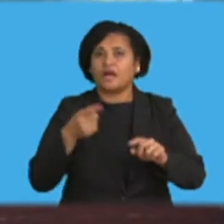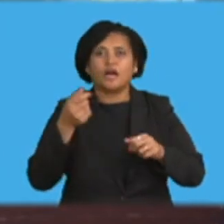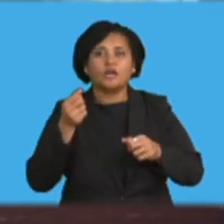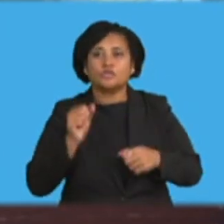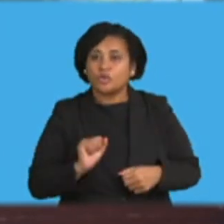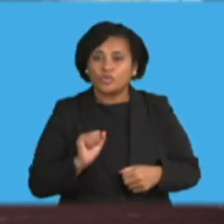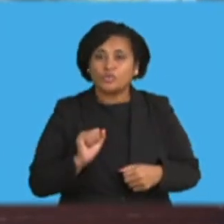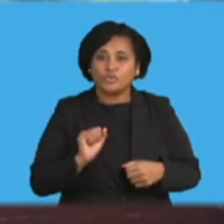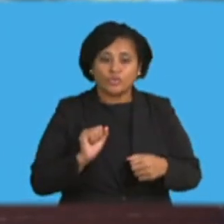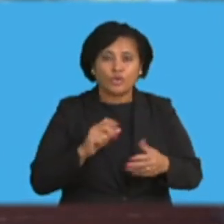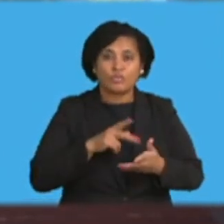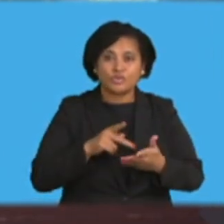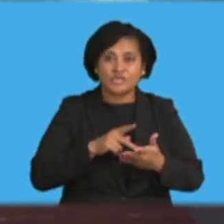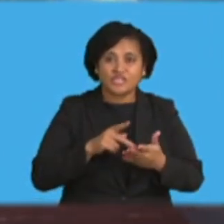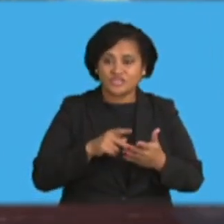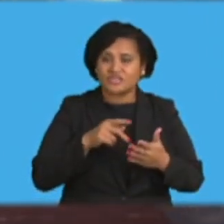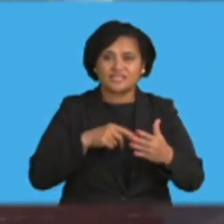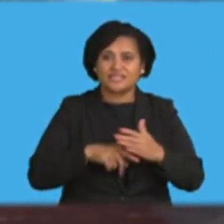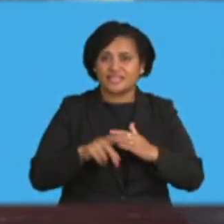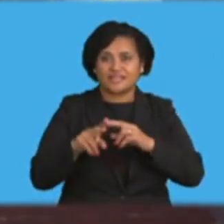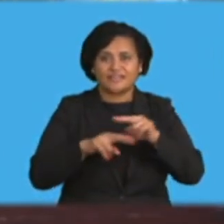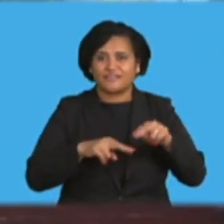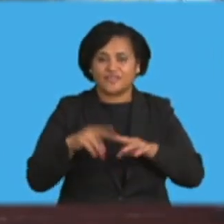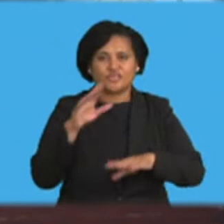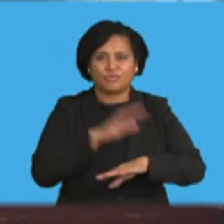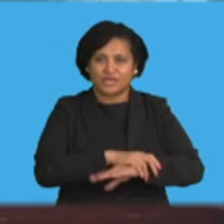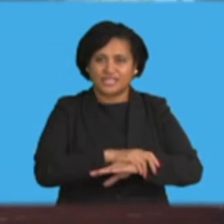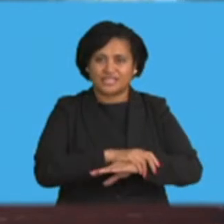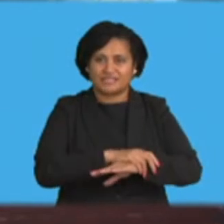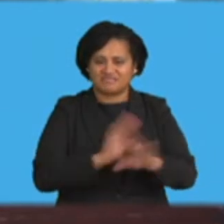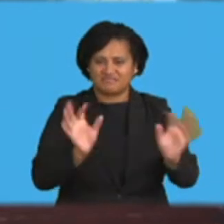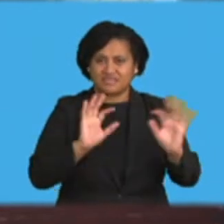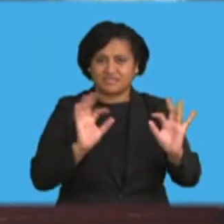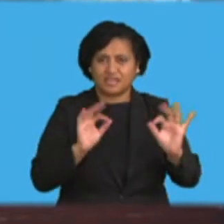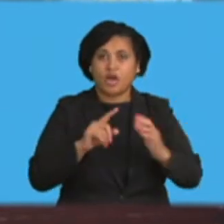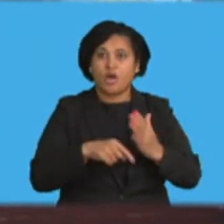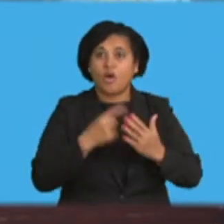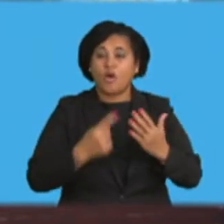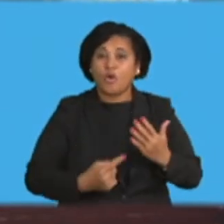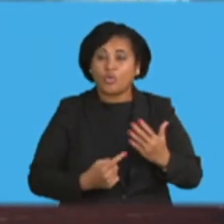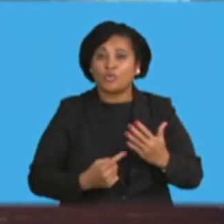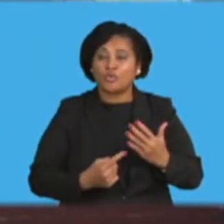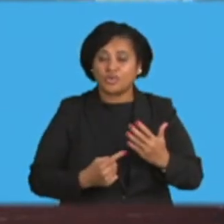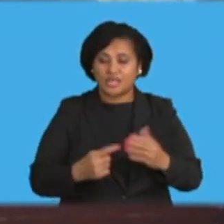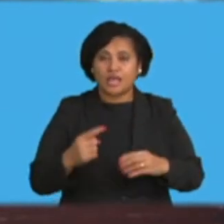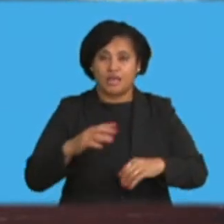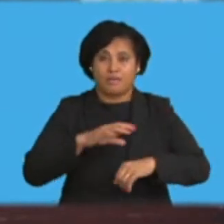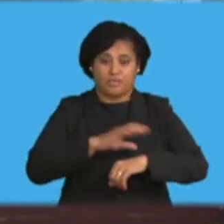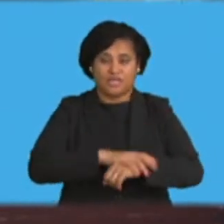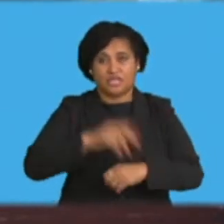positions such as drivers in the Fiji Police Force. Only the Commissioner of Police has an